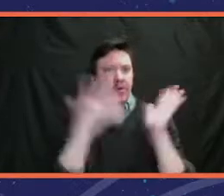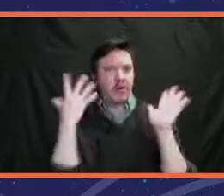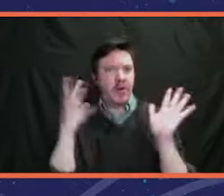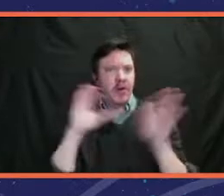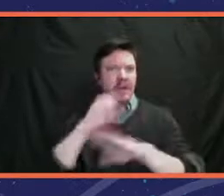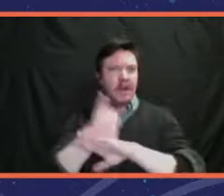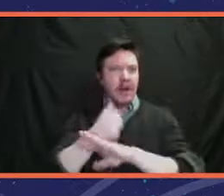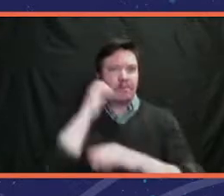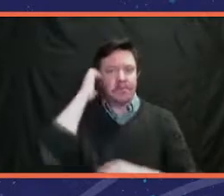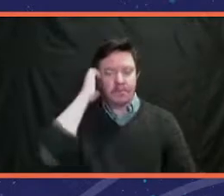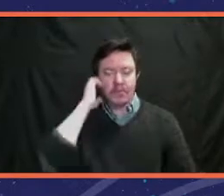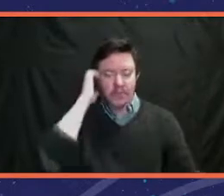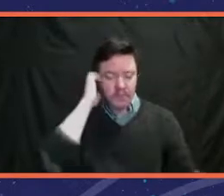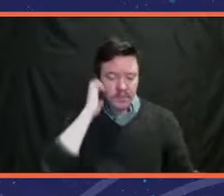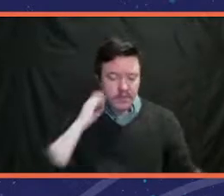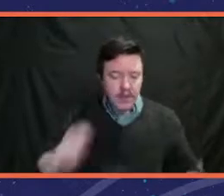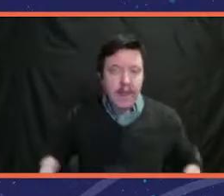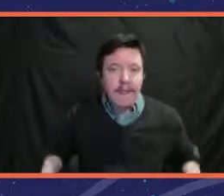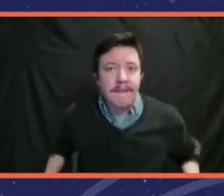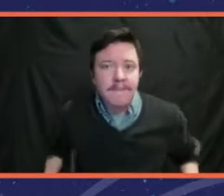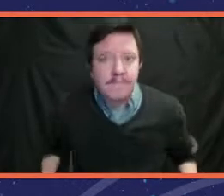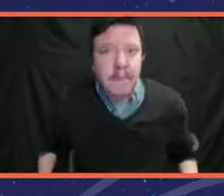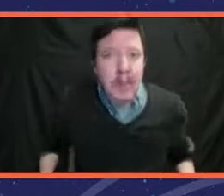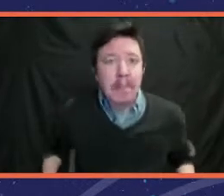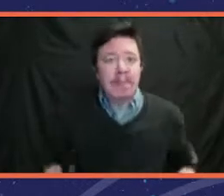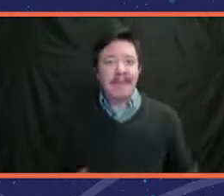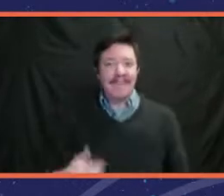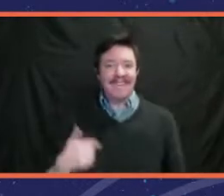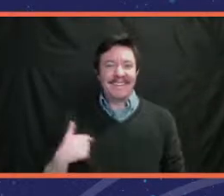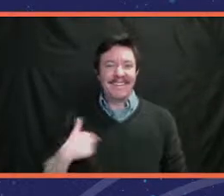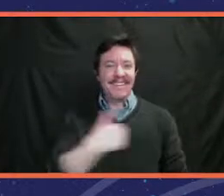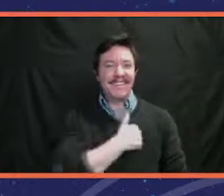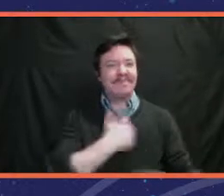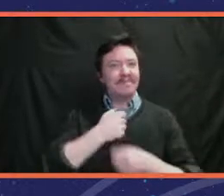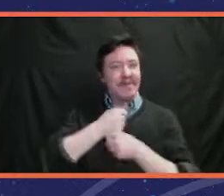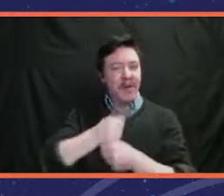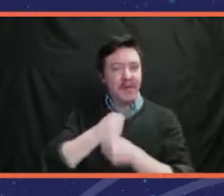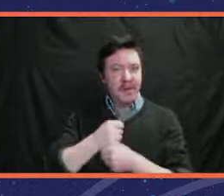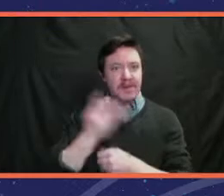And so we made a case story gallery, which is on